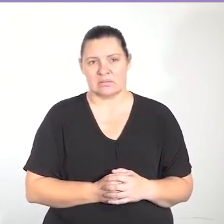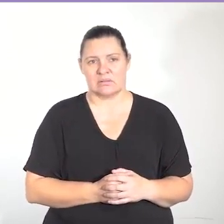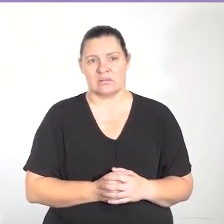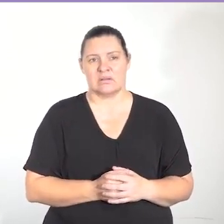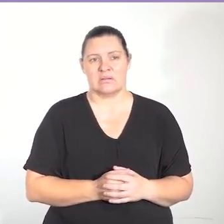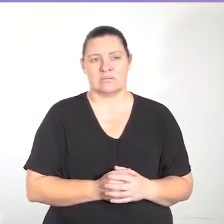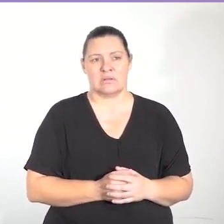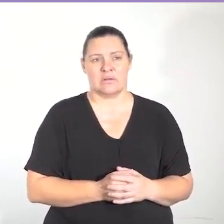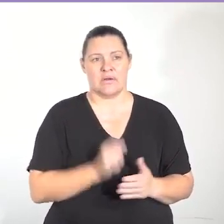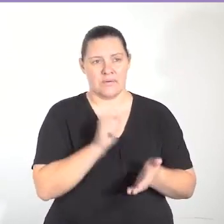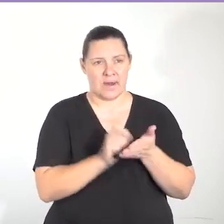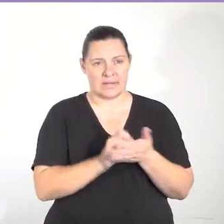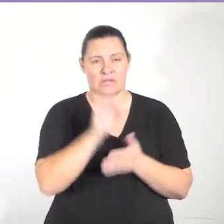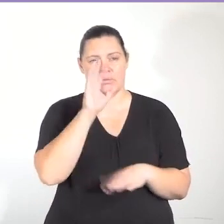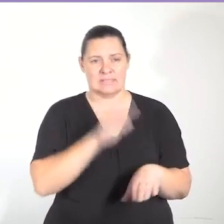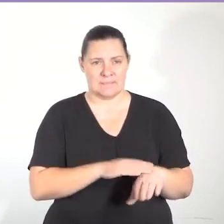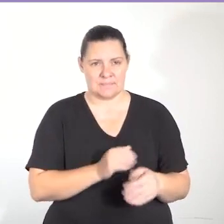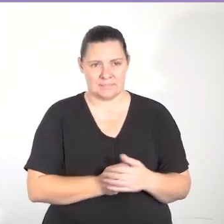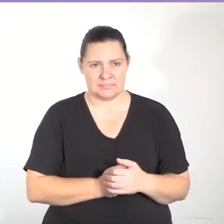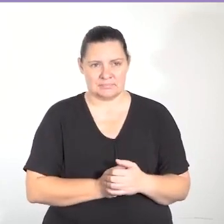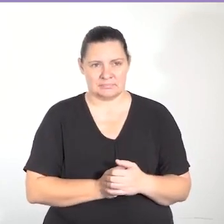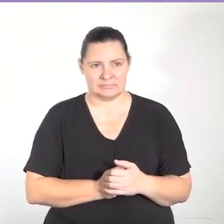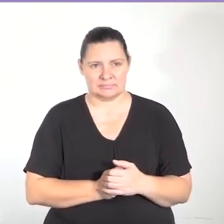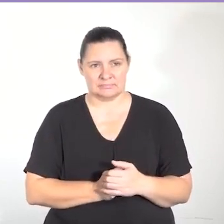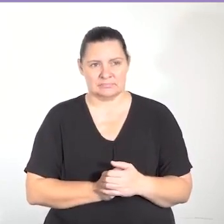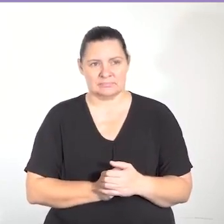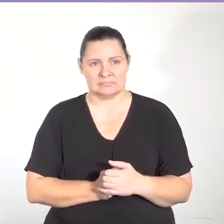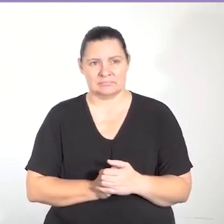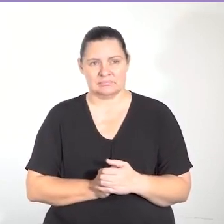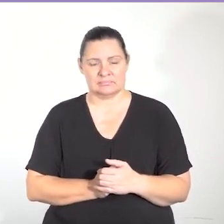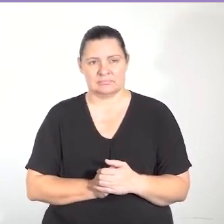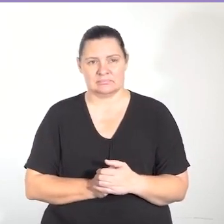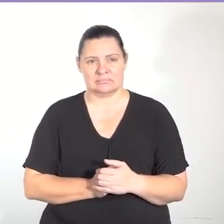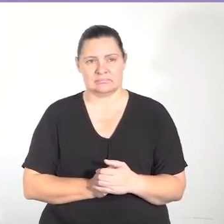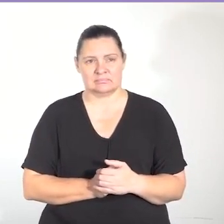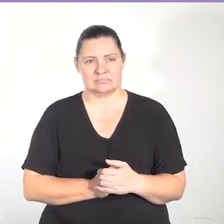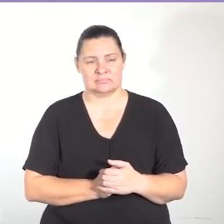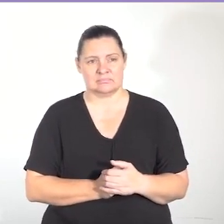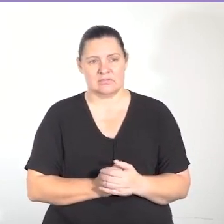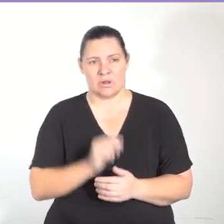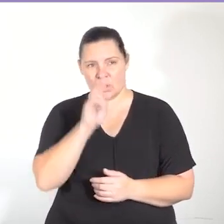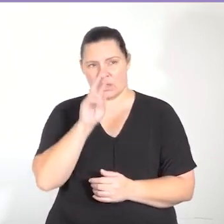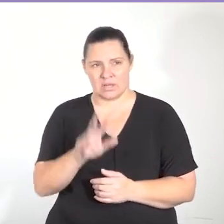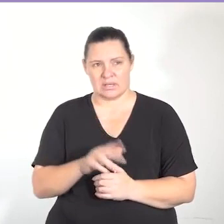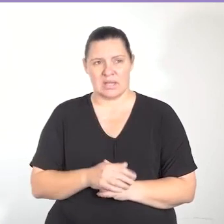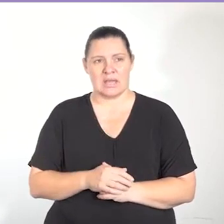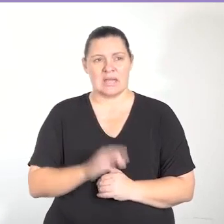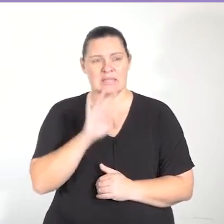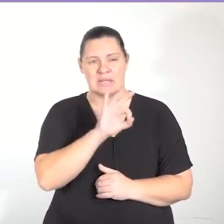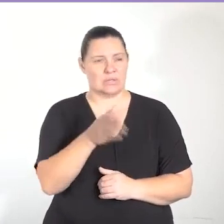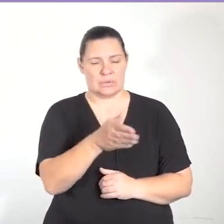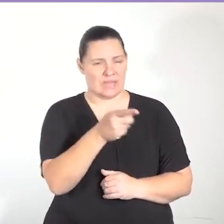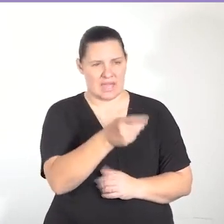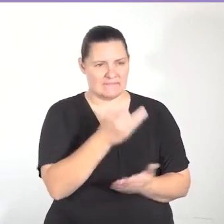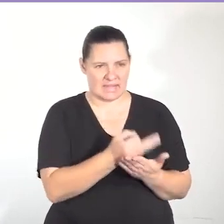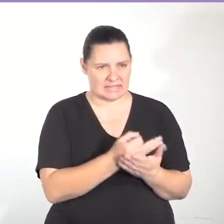out 3 times. And then I'm going to look at the 3. When I look over at the 8, 3 is not